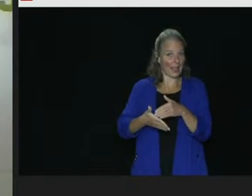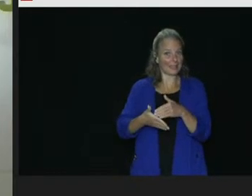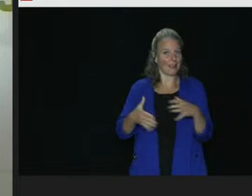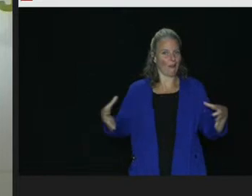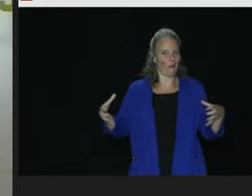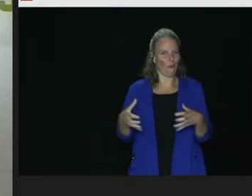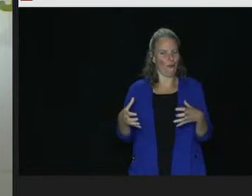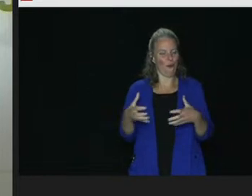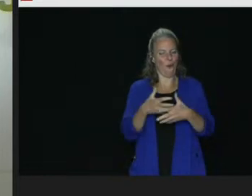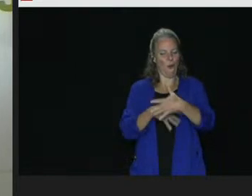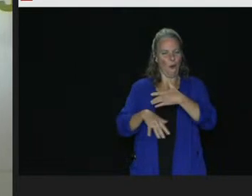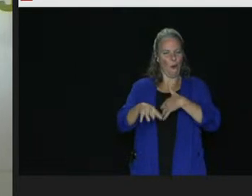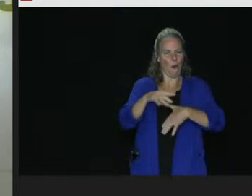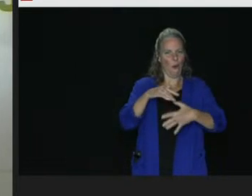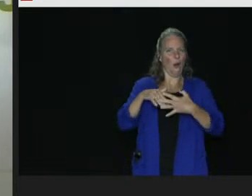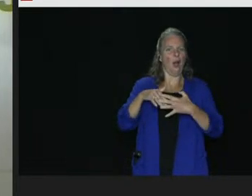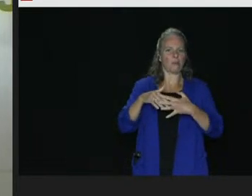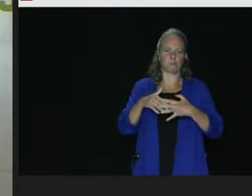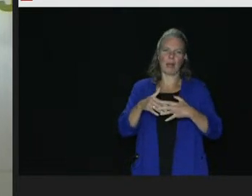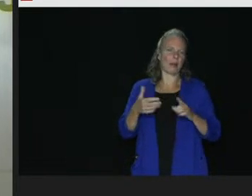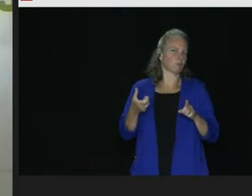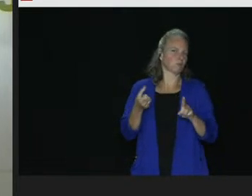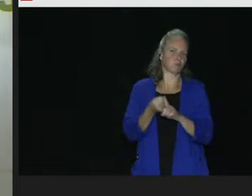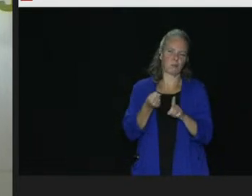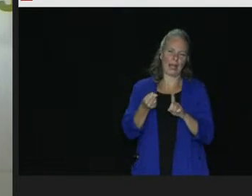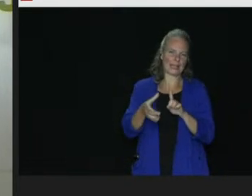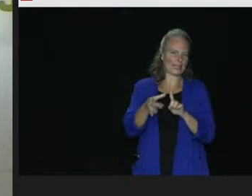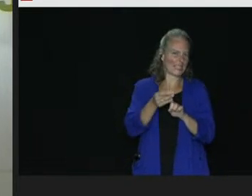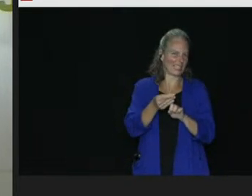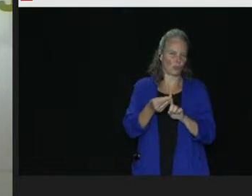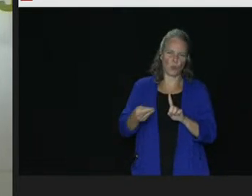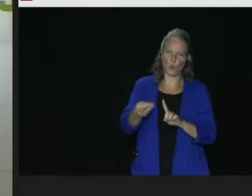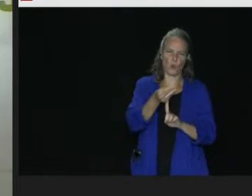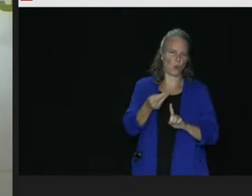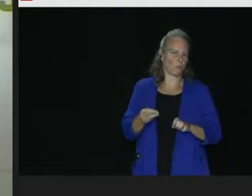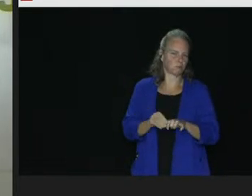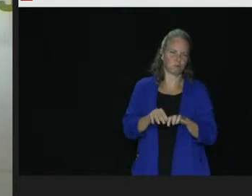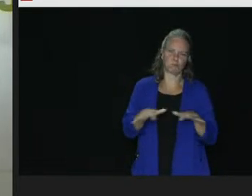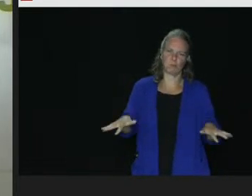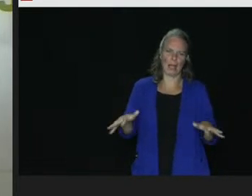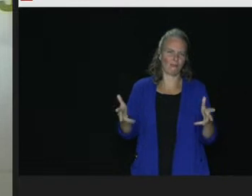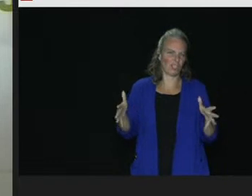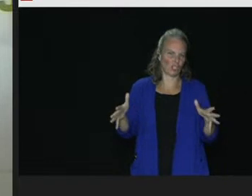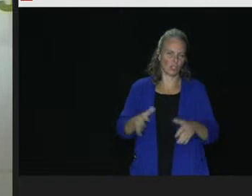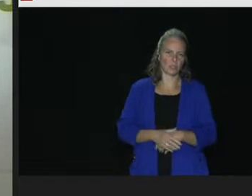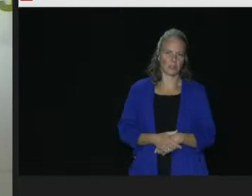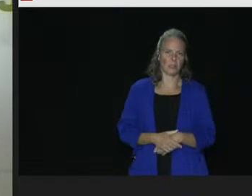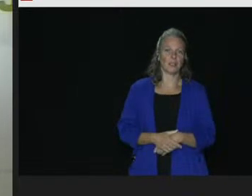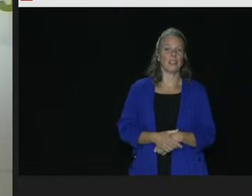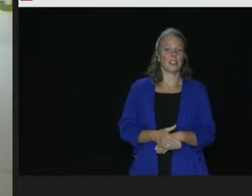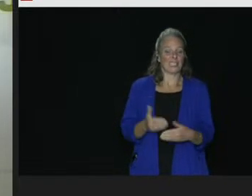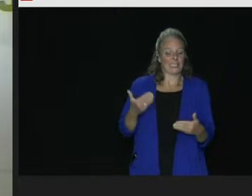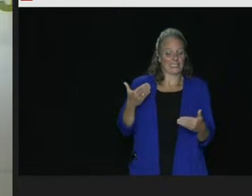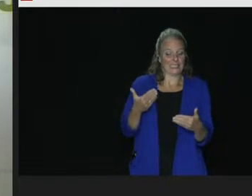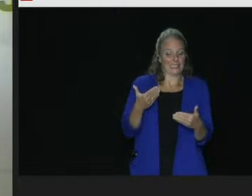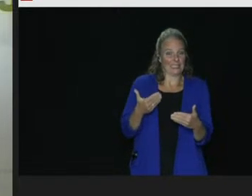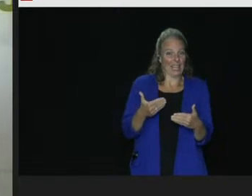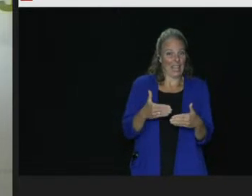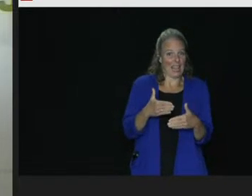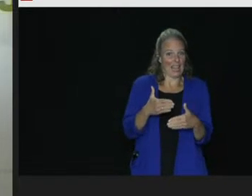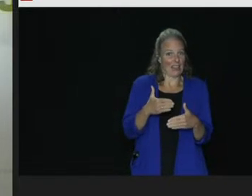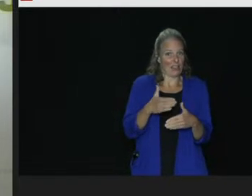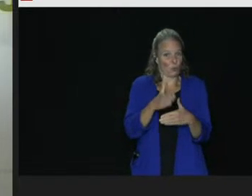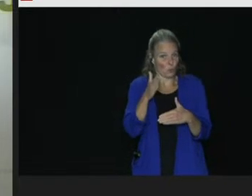these holiday events. So this year, with the vaccine on board, I think we should be on a